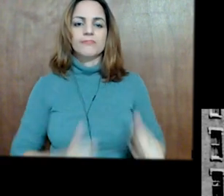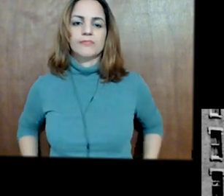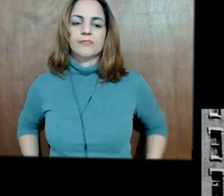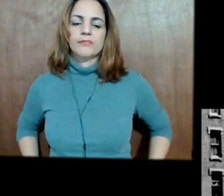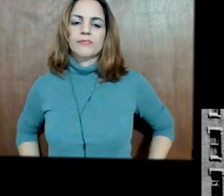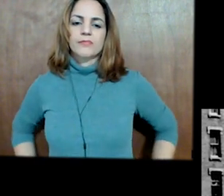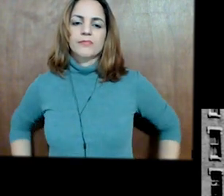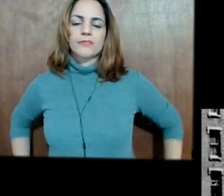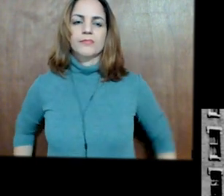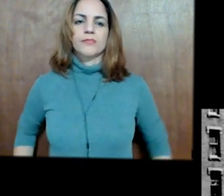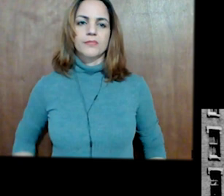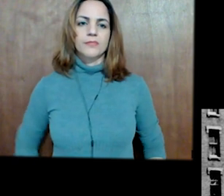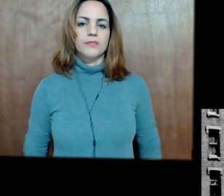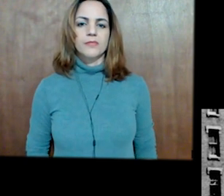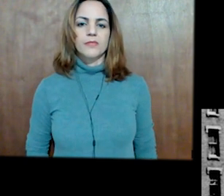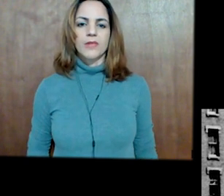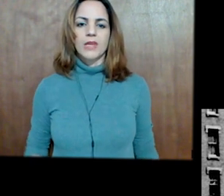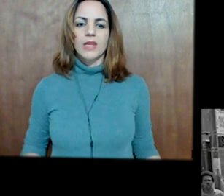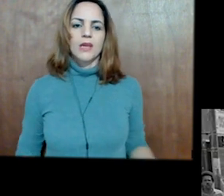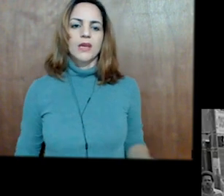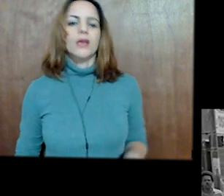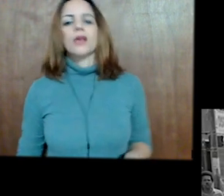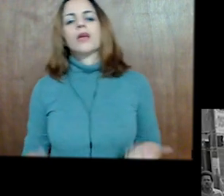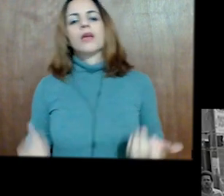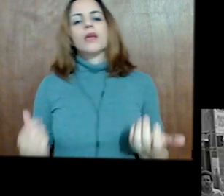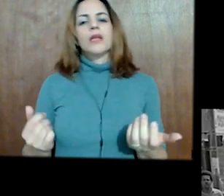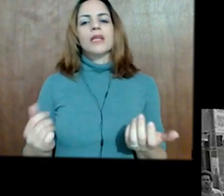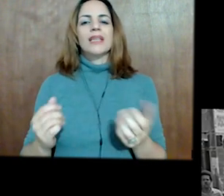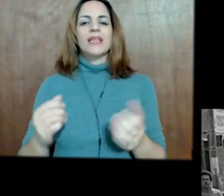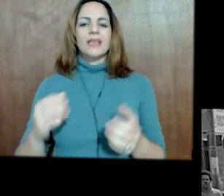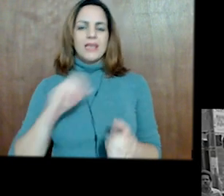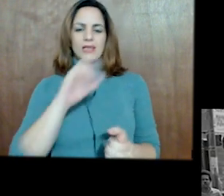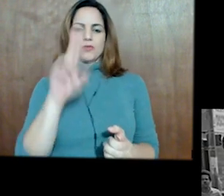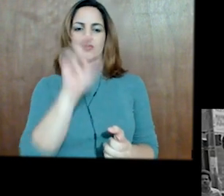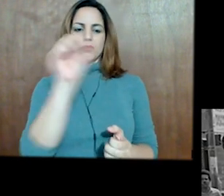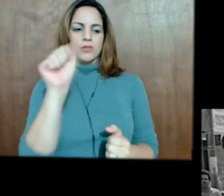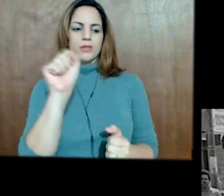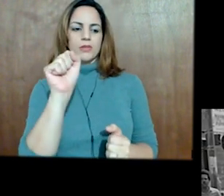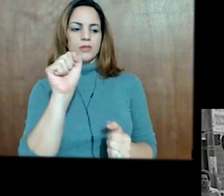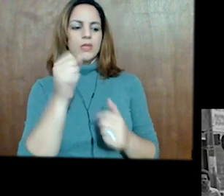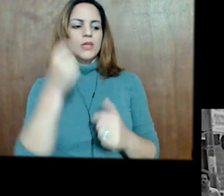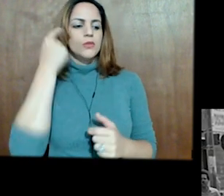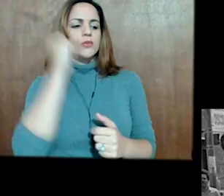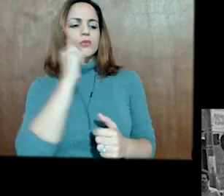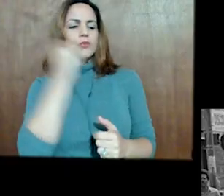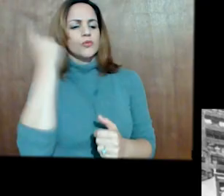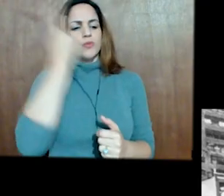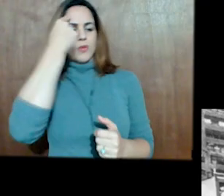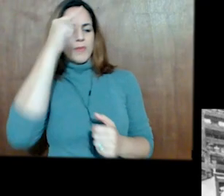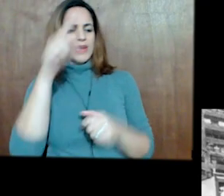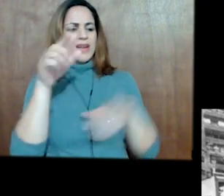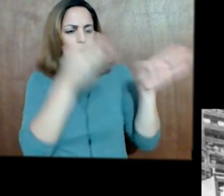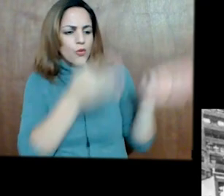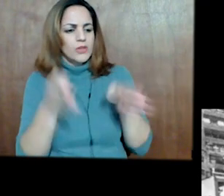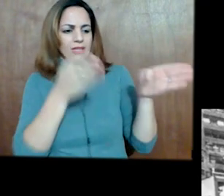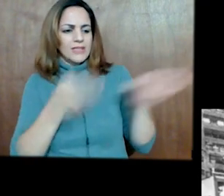Part of our role in the United States was not only to organize Puerto Rican community around issues that affected us directly, but also mobilize around the